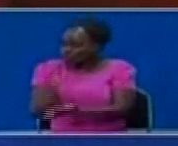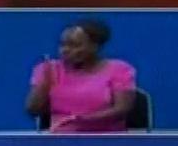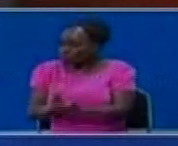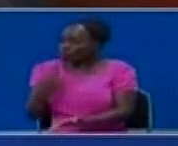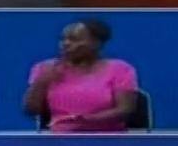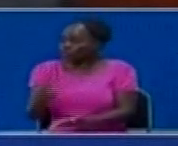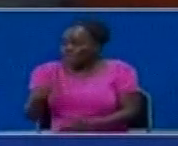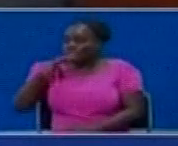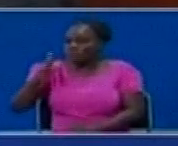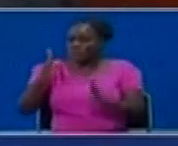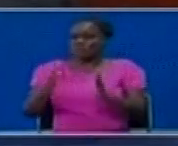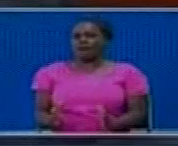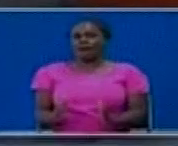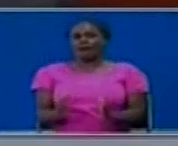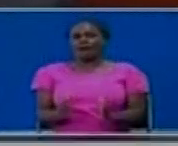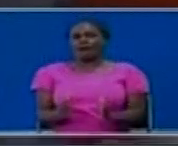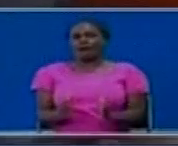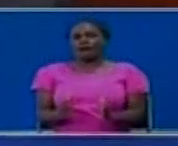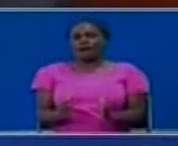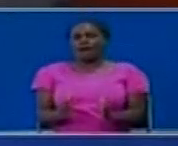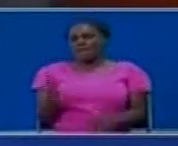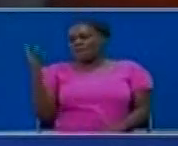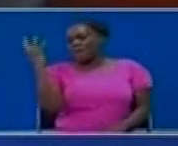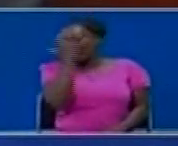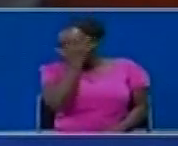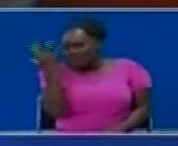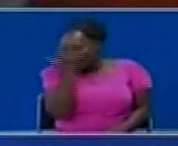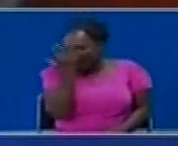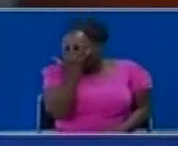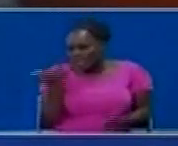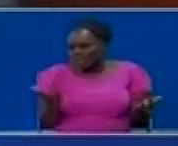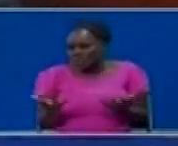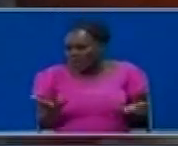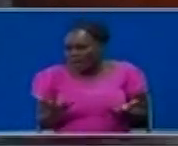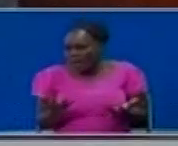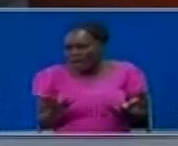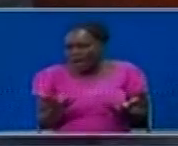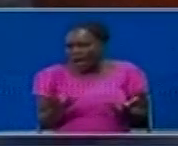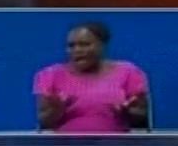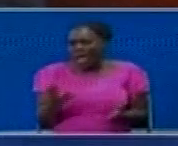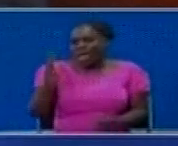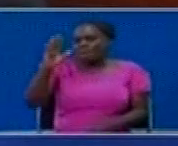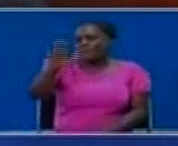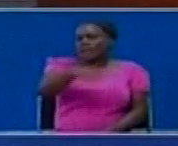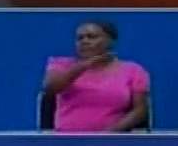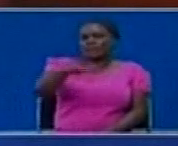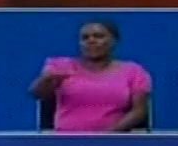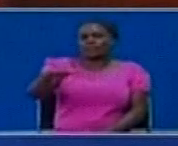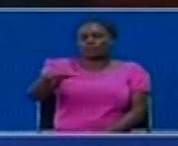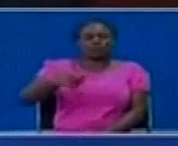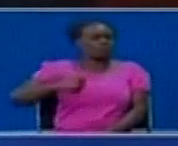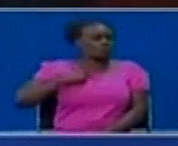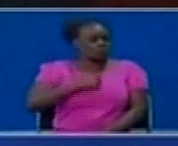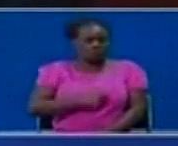is, Mr. Speaker, the embarrassment that has visited the precincts of Parliament, Mr. Speaker, is